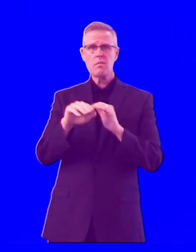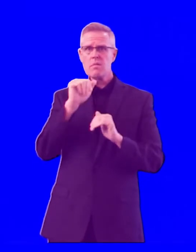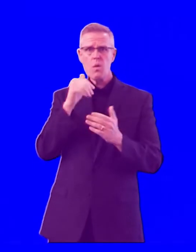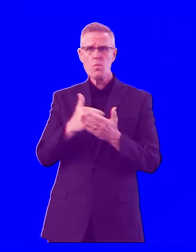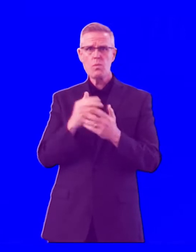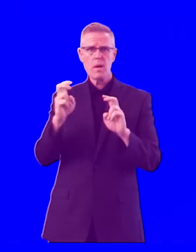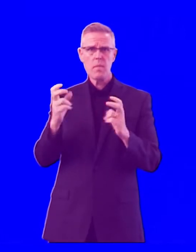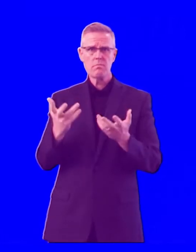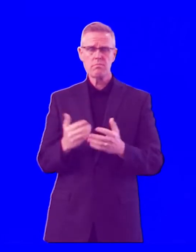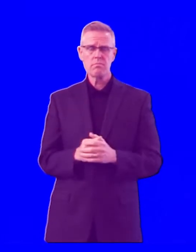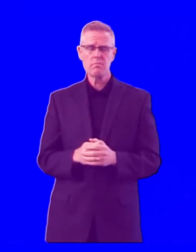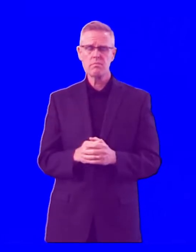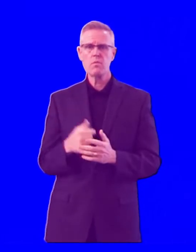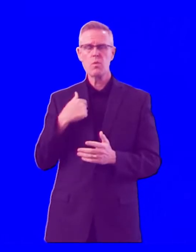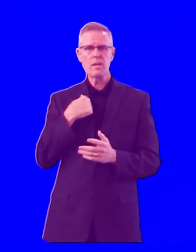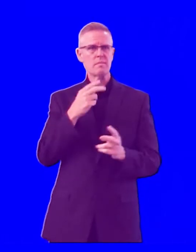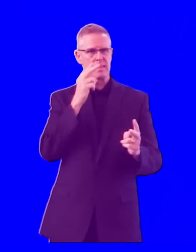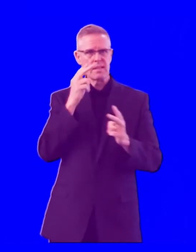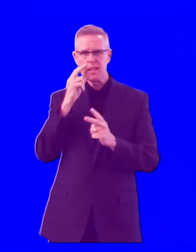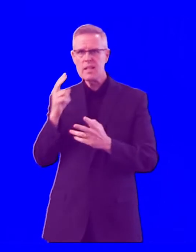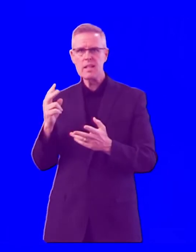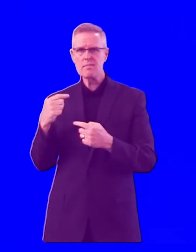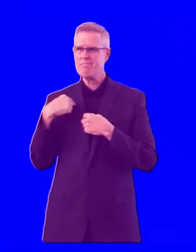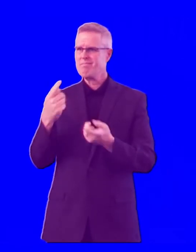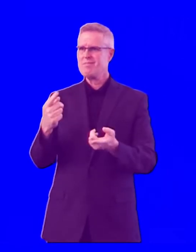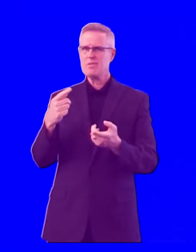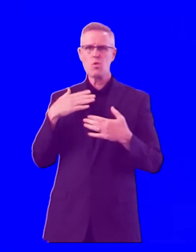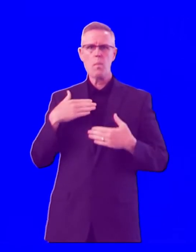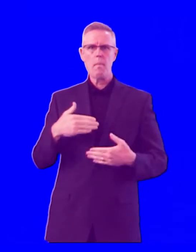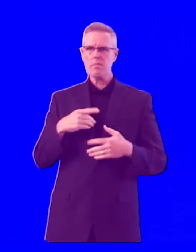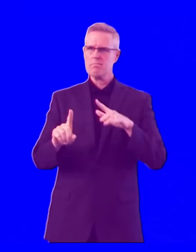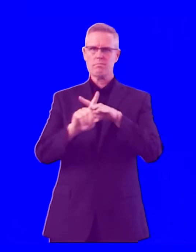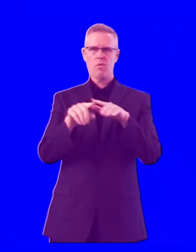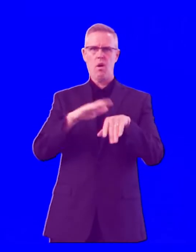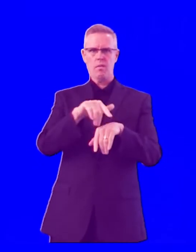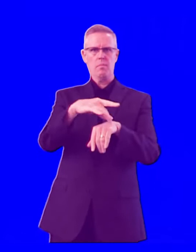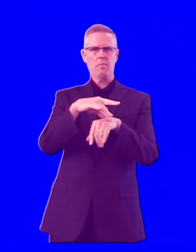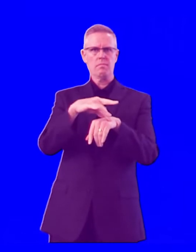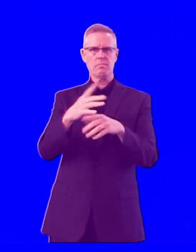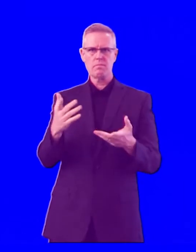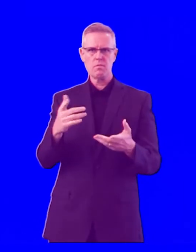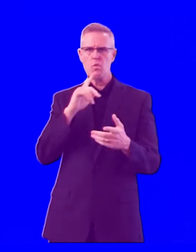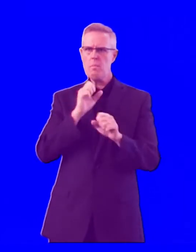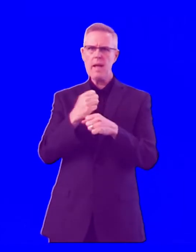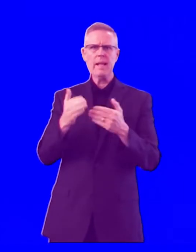Accessibility is not a new topic. We've seen it since humans have really been on this planet. We've made things easier for